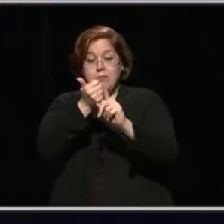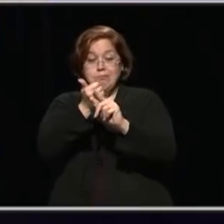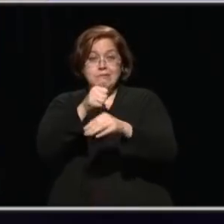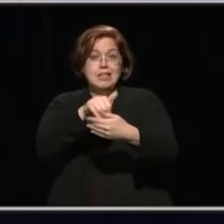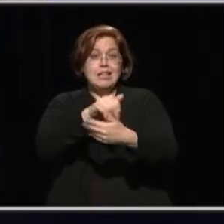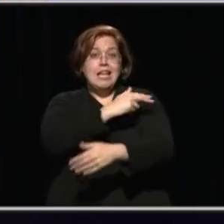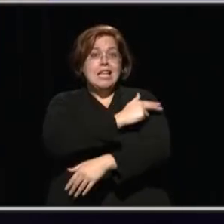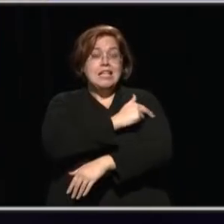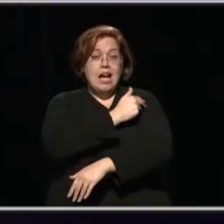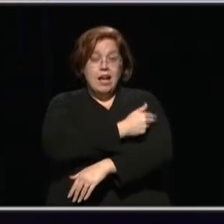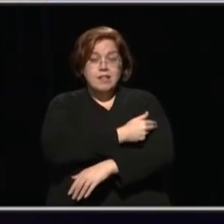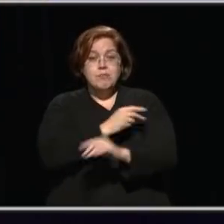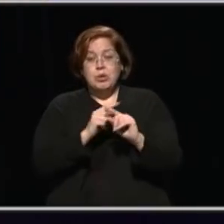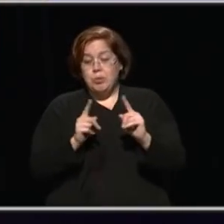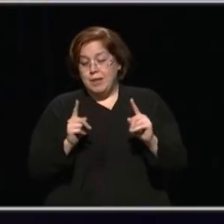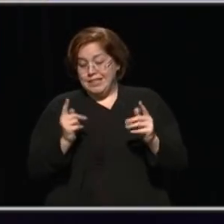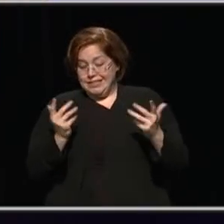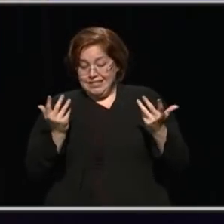hospital, but,